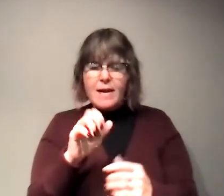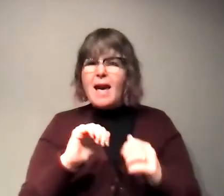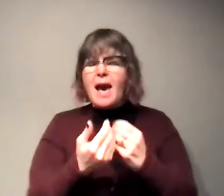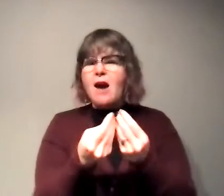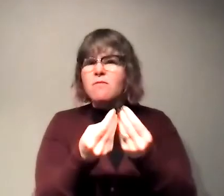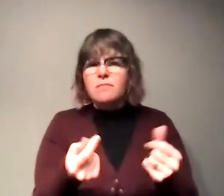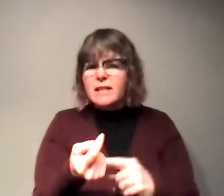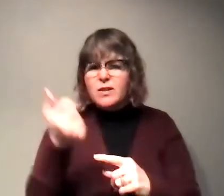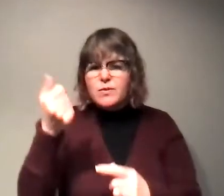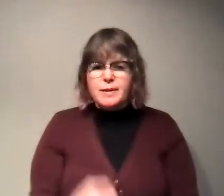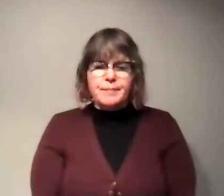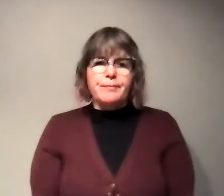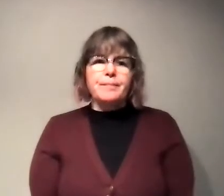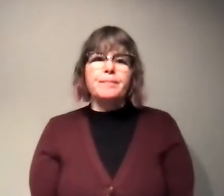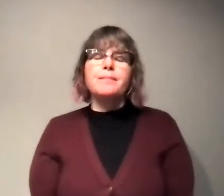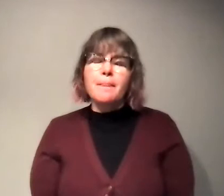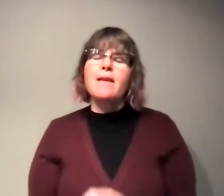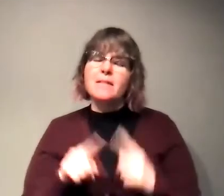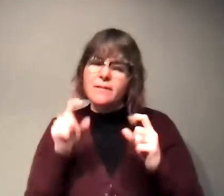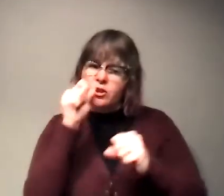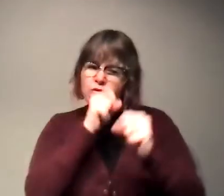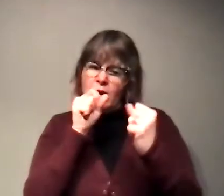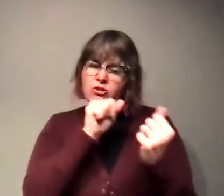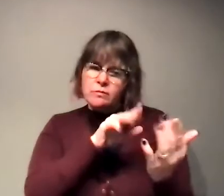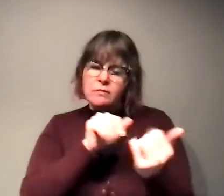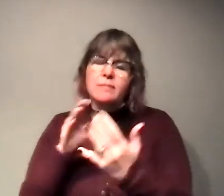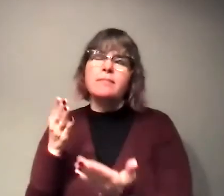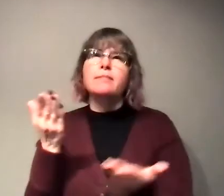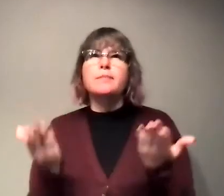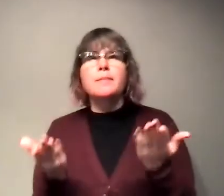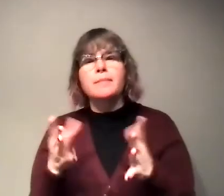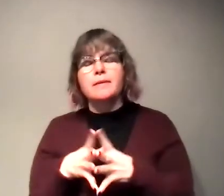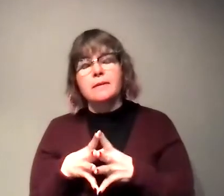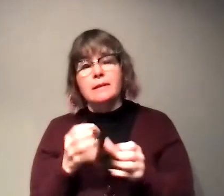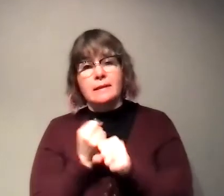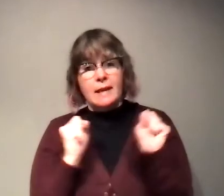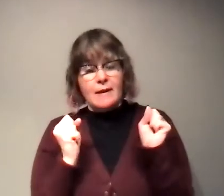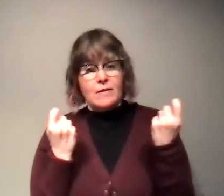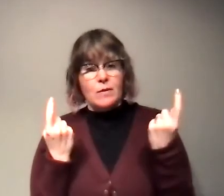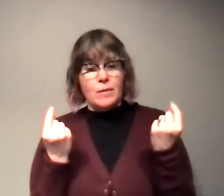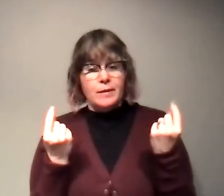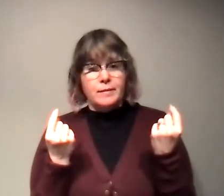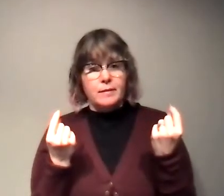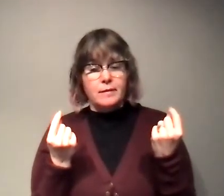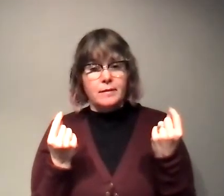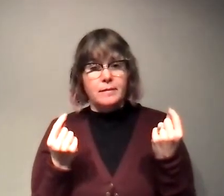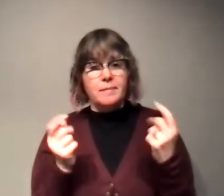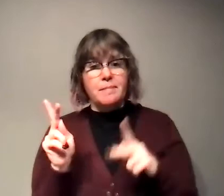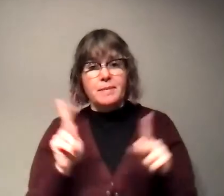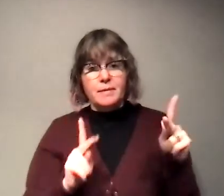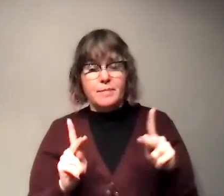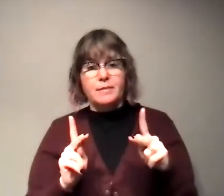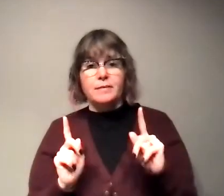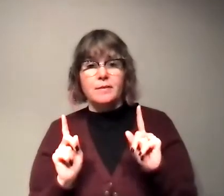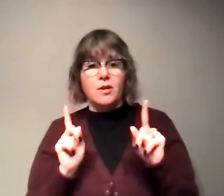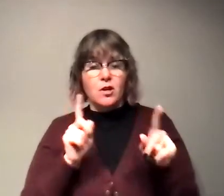There are lots of different strategies. Probably the safest one usually is for people to